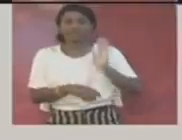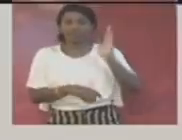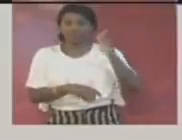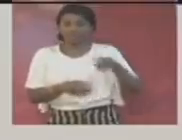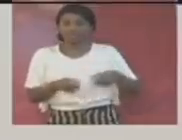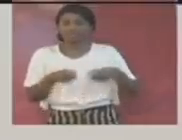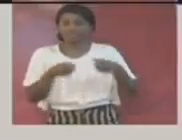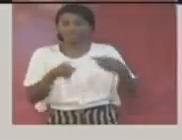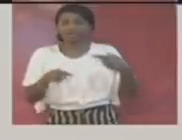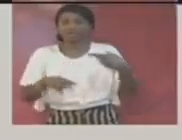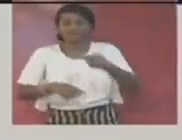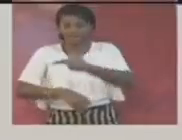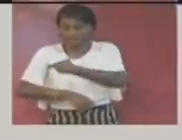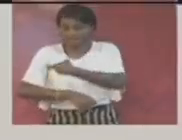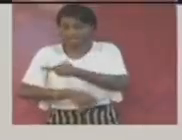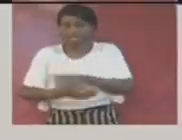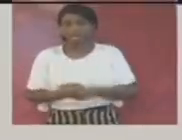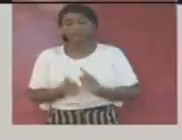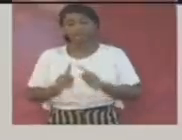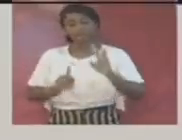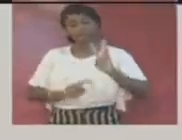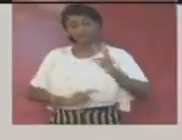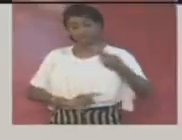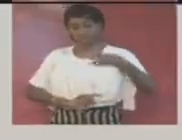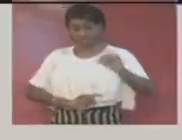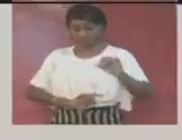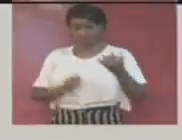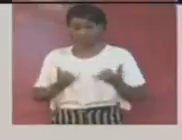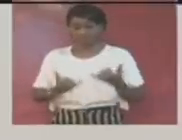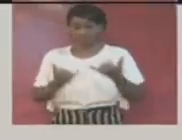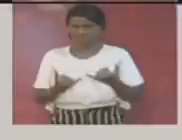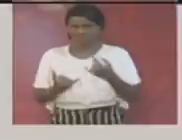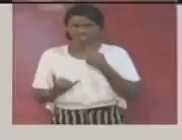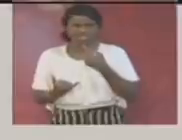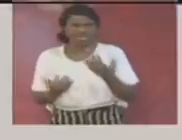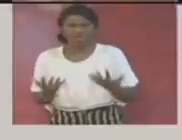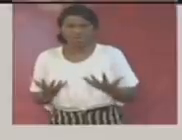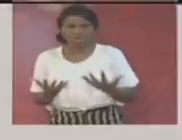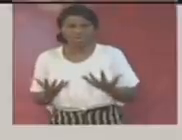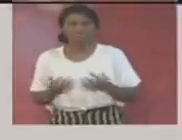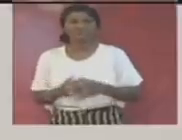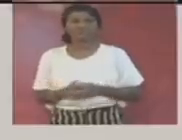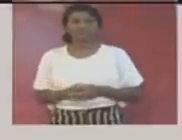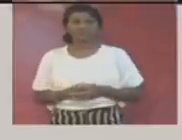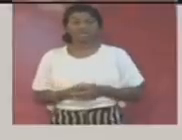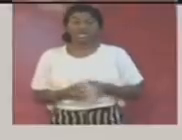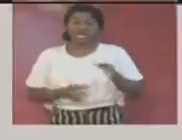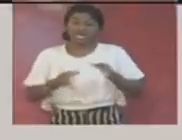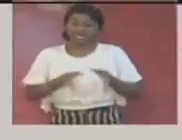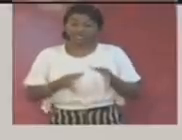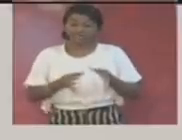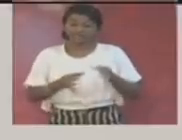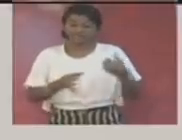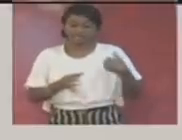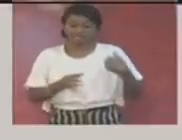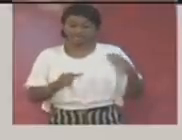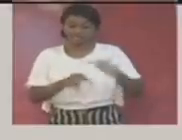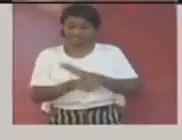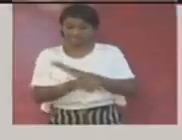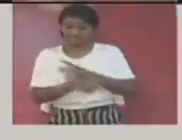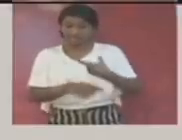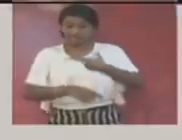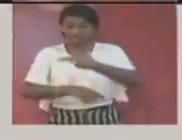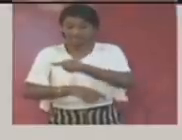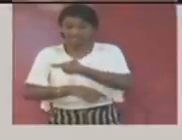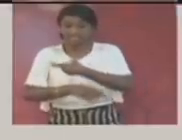What WHO is advising at this point is that based on, of course, supply of the vaccine, individuals may wish